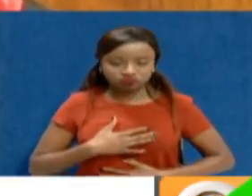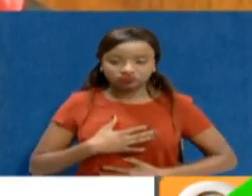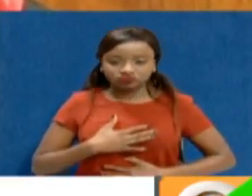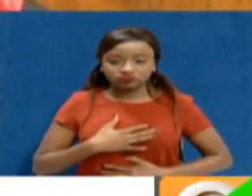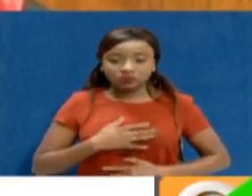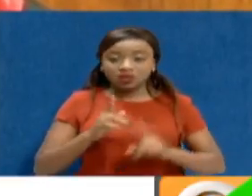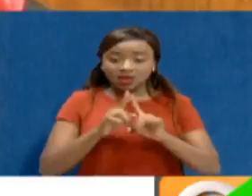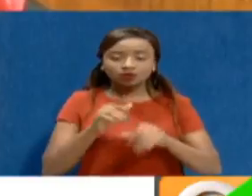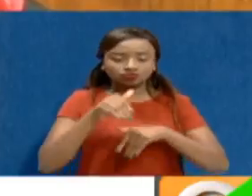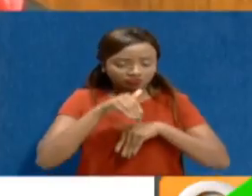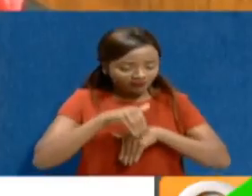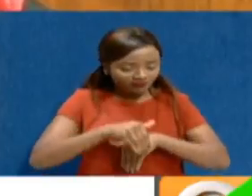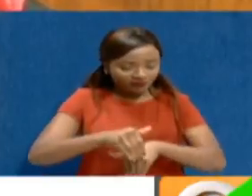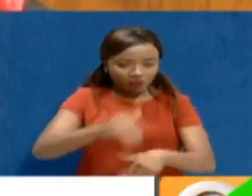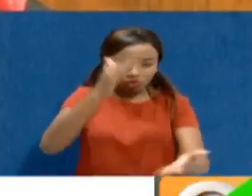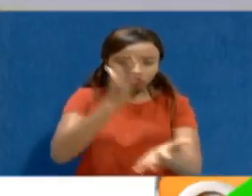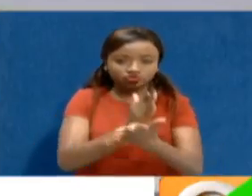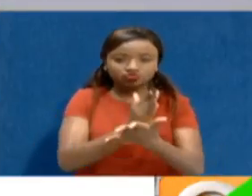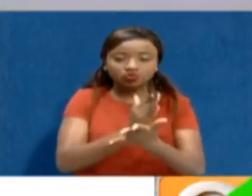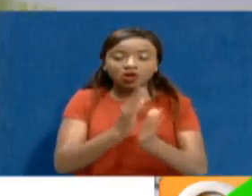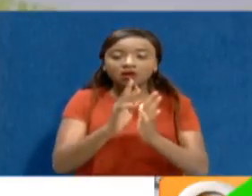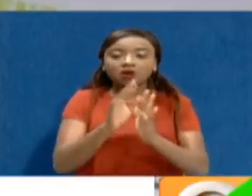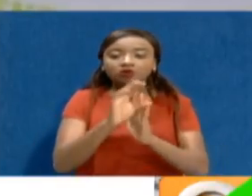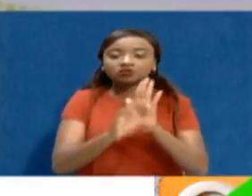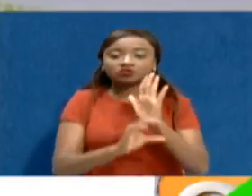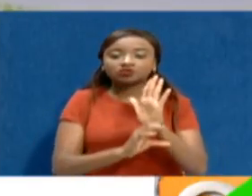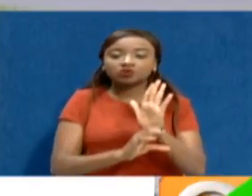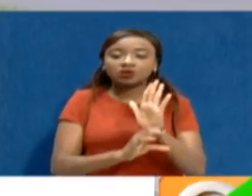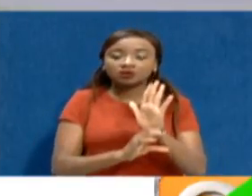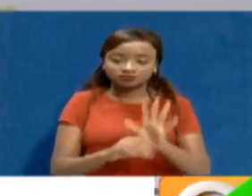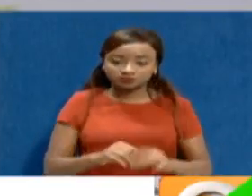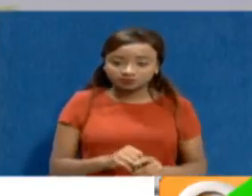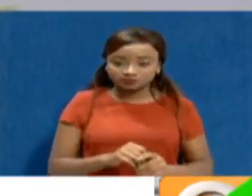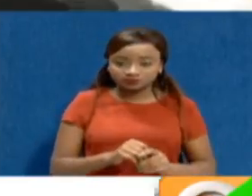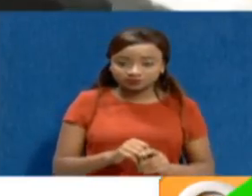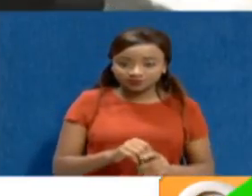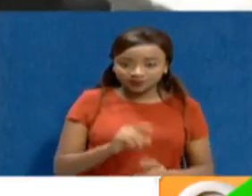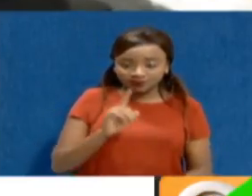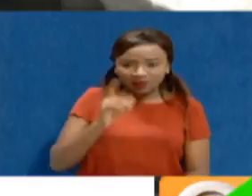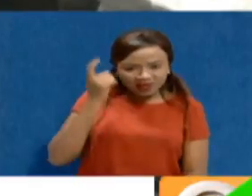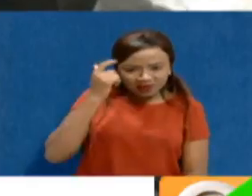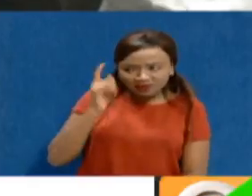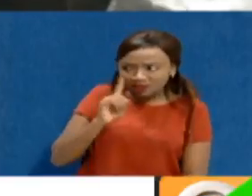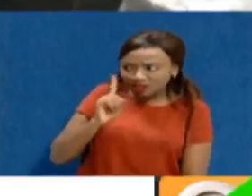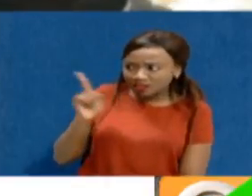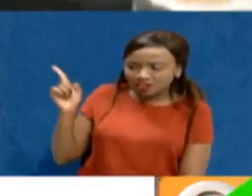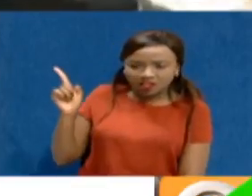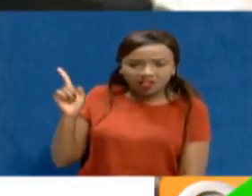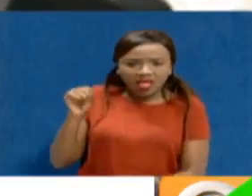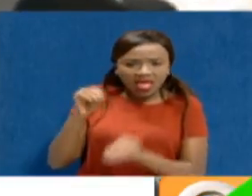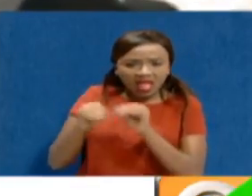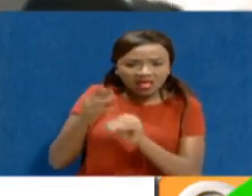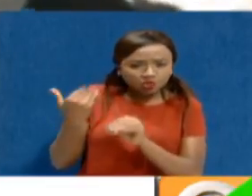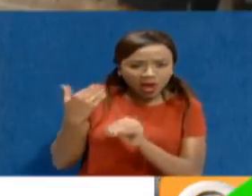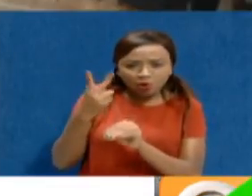and a strict adherence to the rule of law. The historic nullification of the August 8th presidential election, a decision